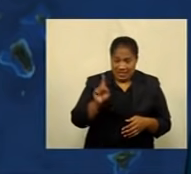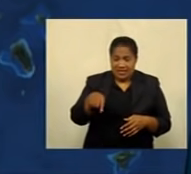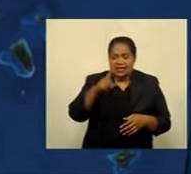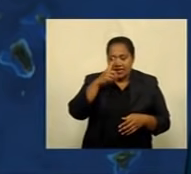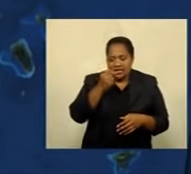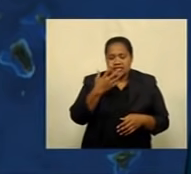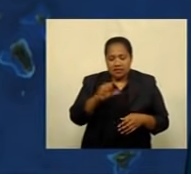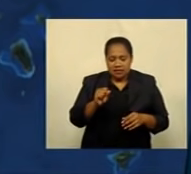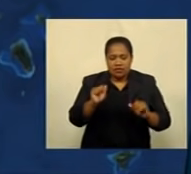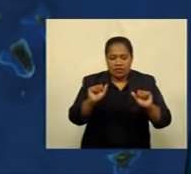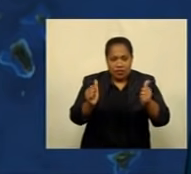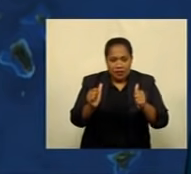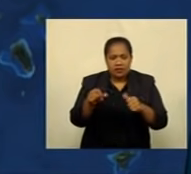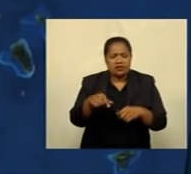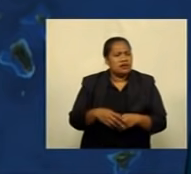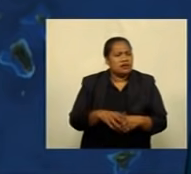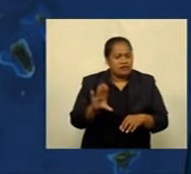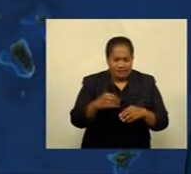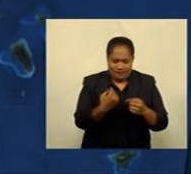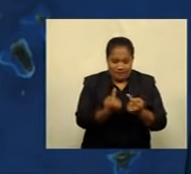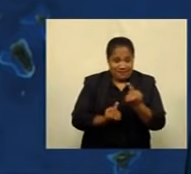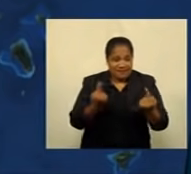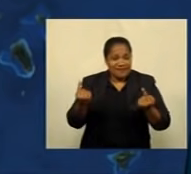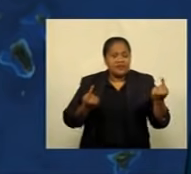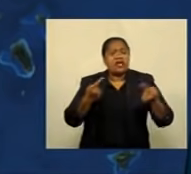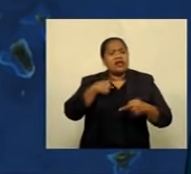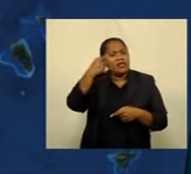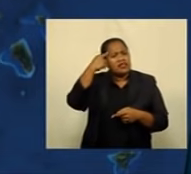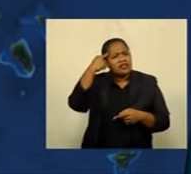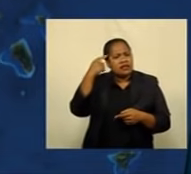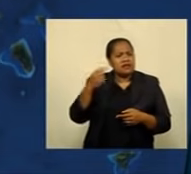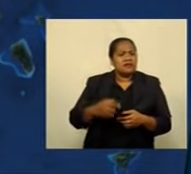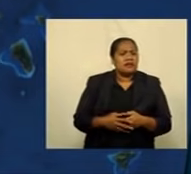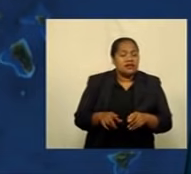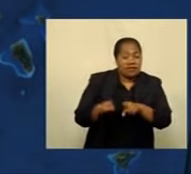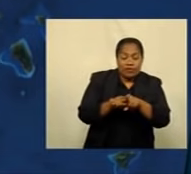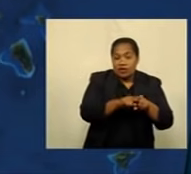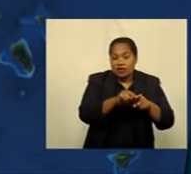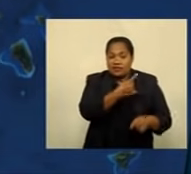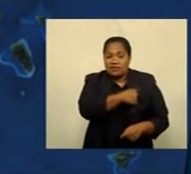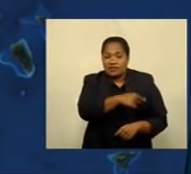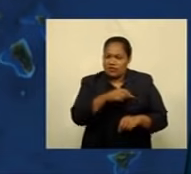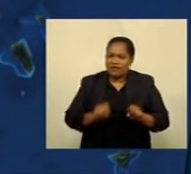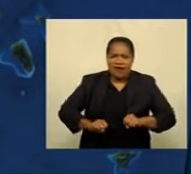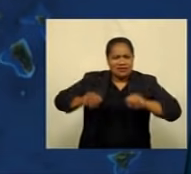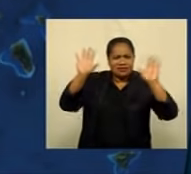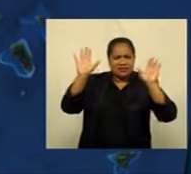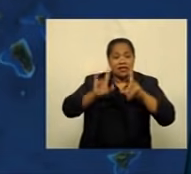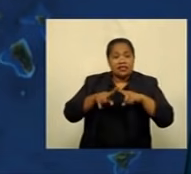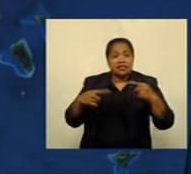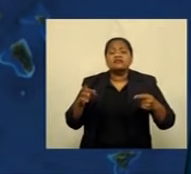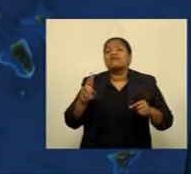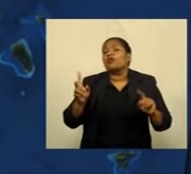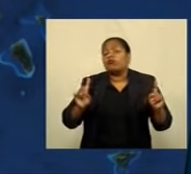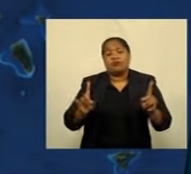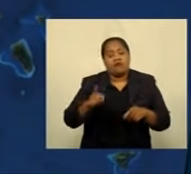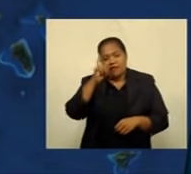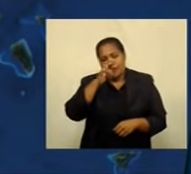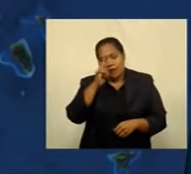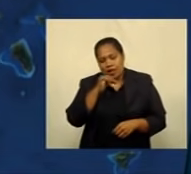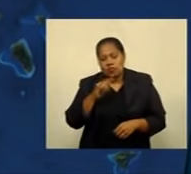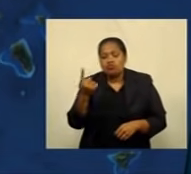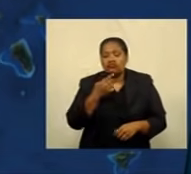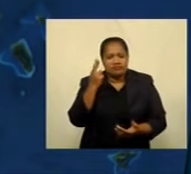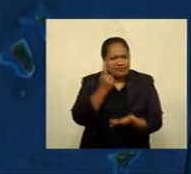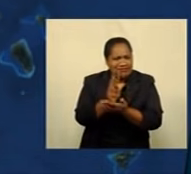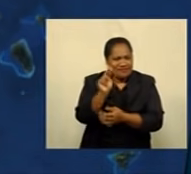by individuals and families at homes. And I think the meaning of sacrifice is really sacrificing things for people who are in need, and